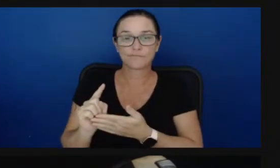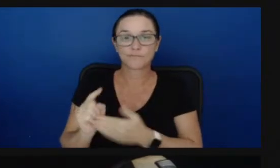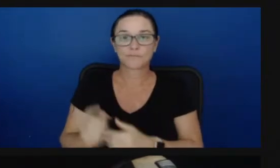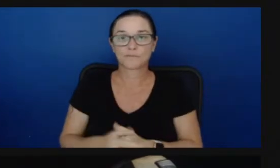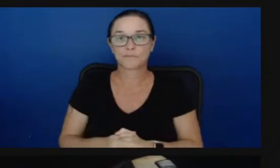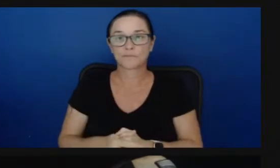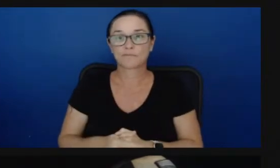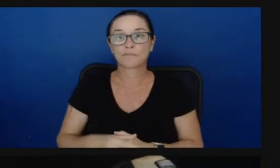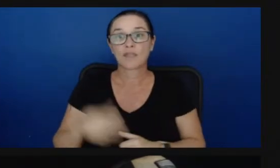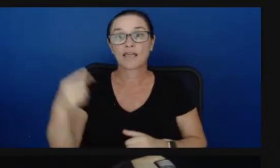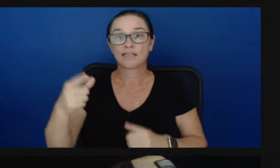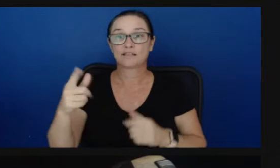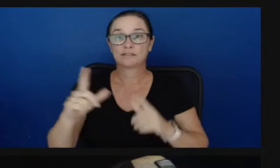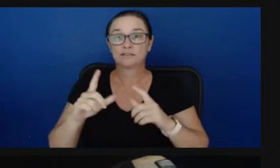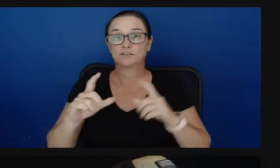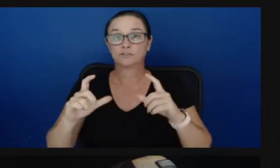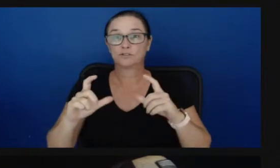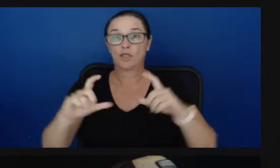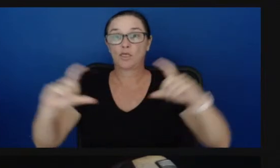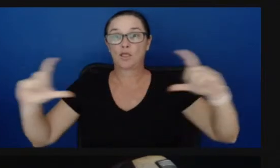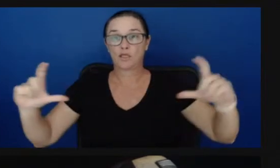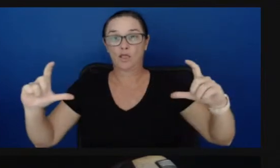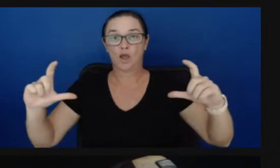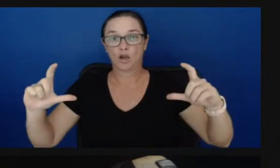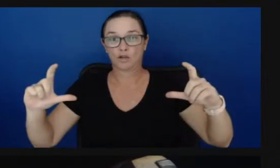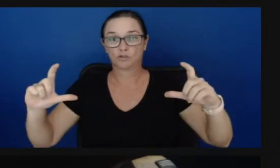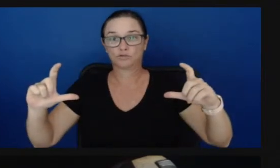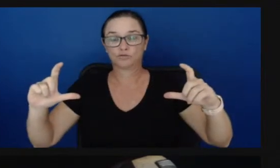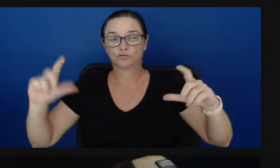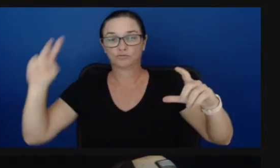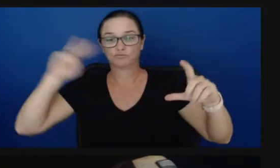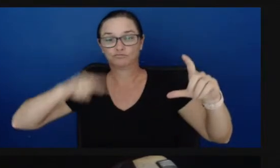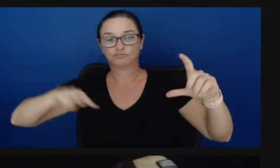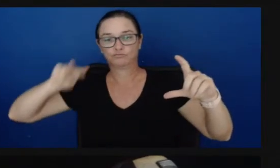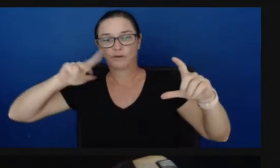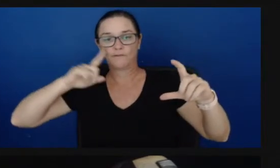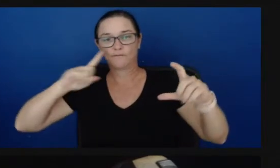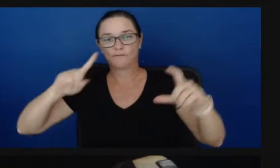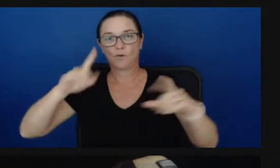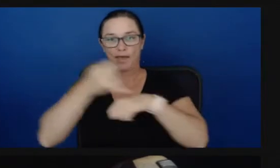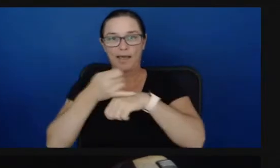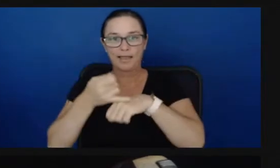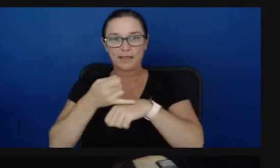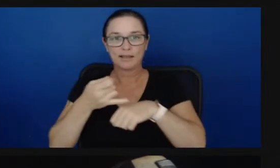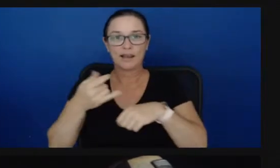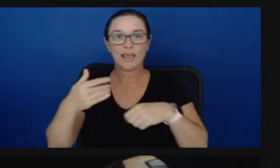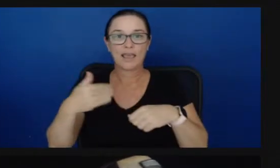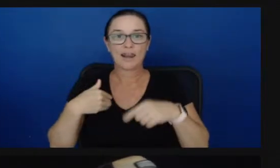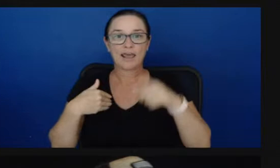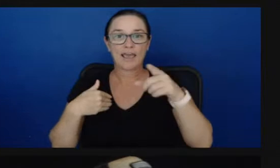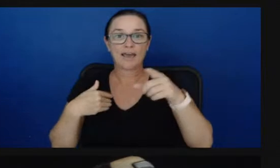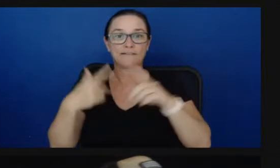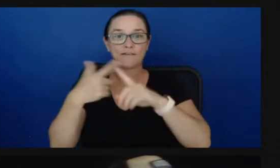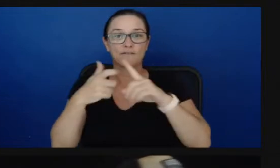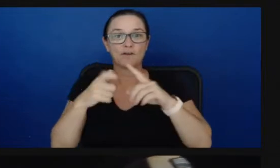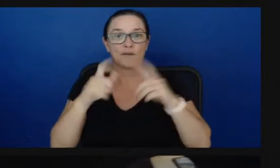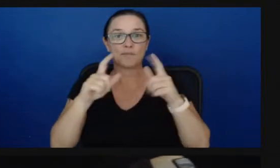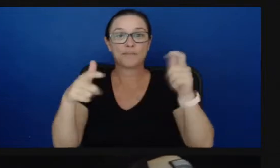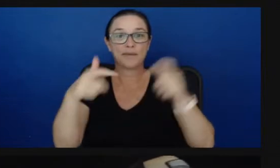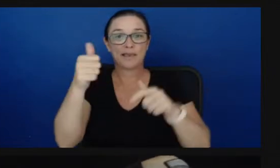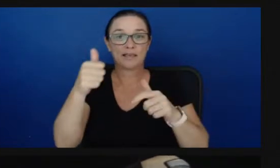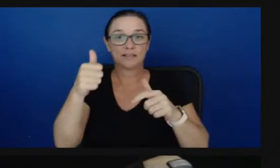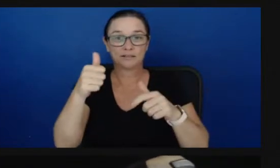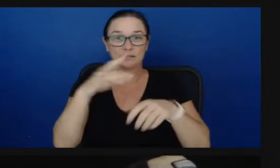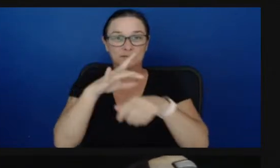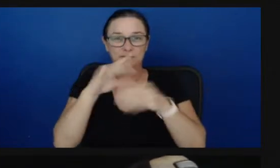So this is a large view of the island. And in fact, I have the earthquakes sorted by largest magnitude here. The largest earthquake we have